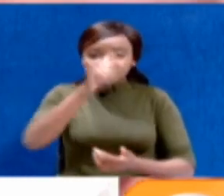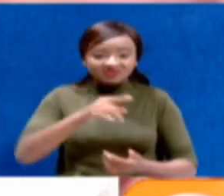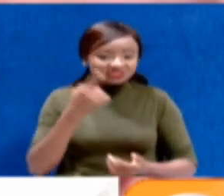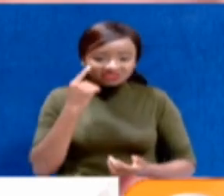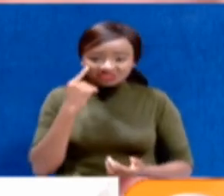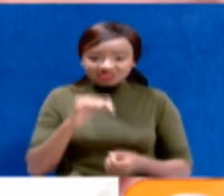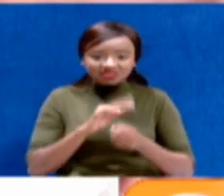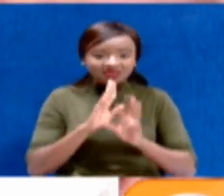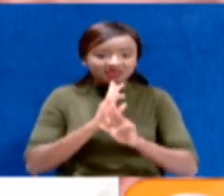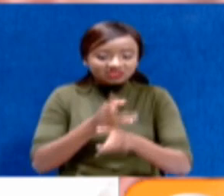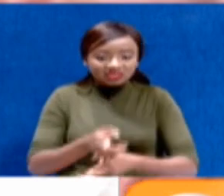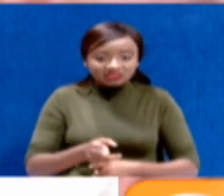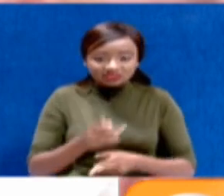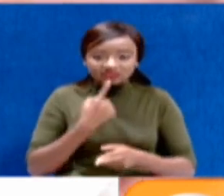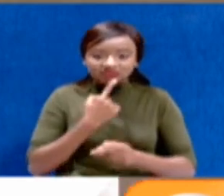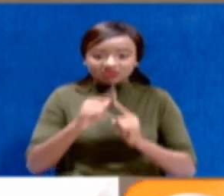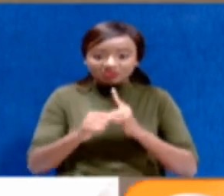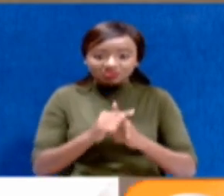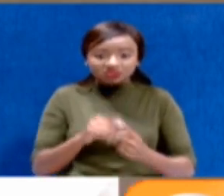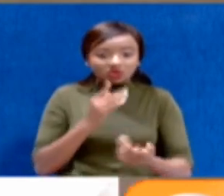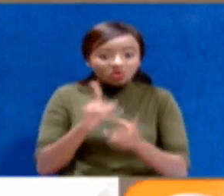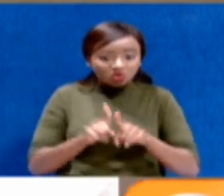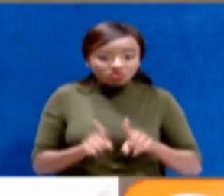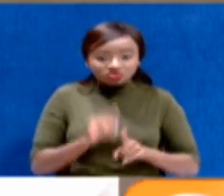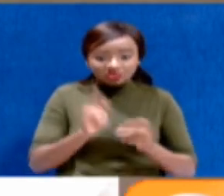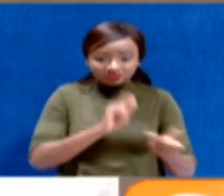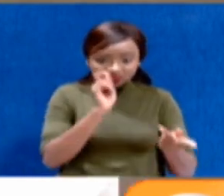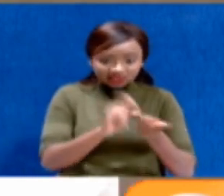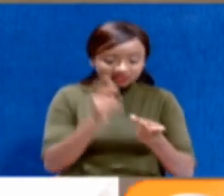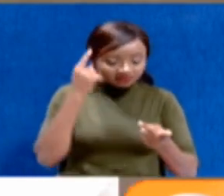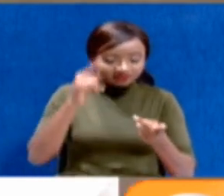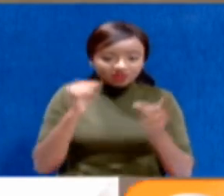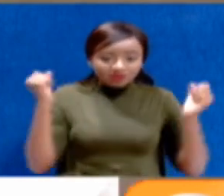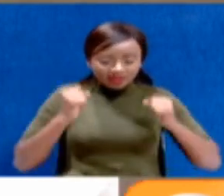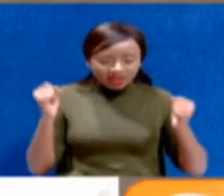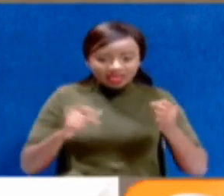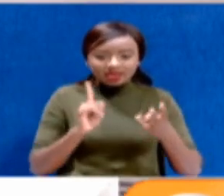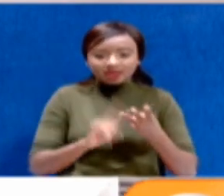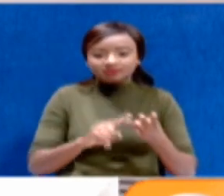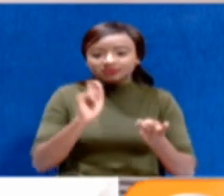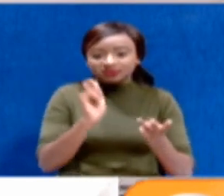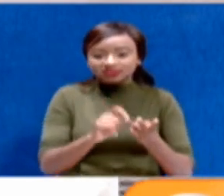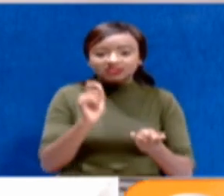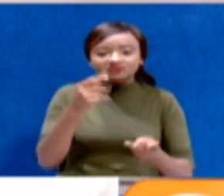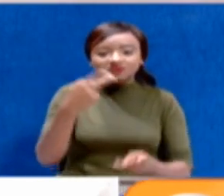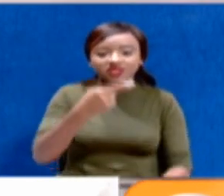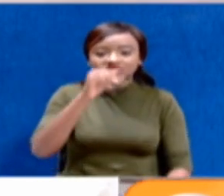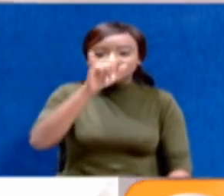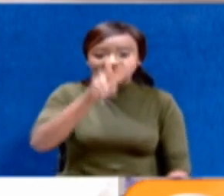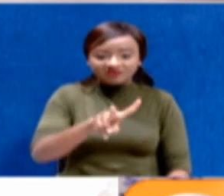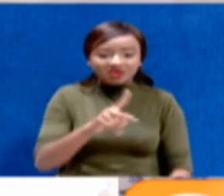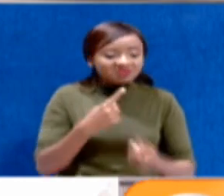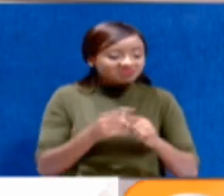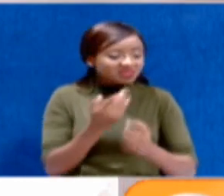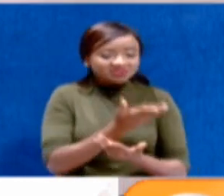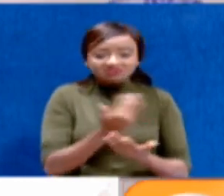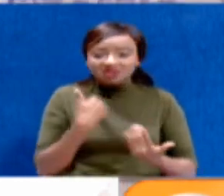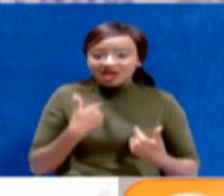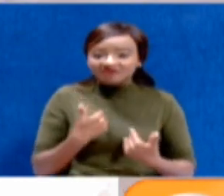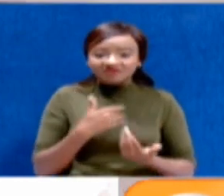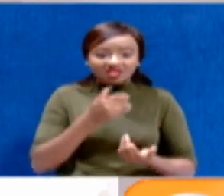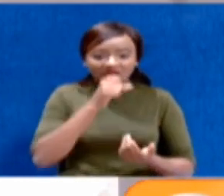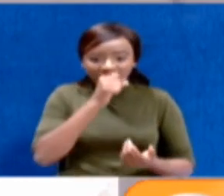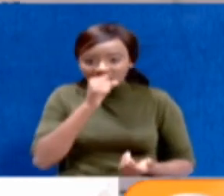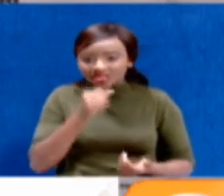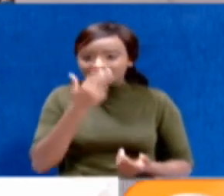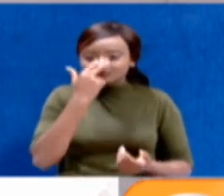results. Besides being tested for COVID-19, he was also tested for malaria and HIV. All this time, he had no symptoms, no